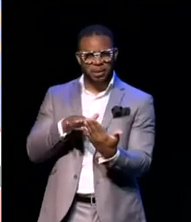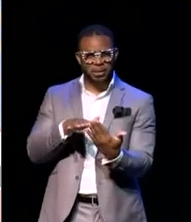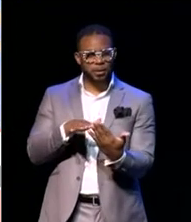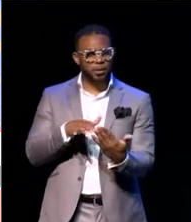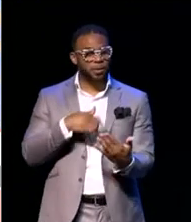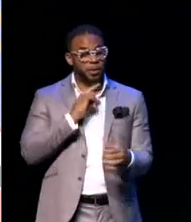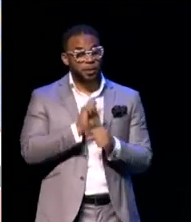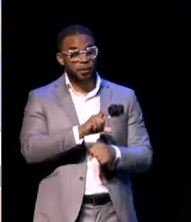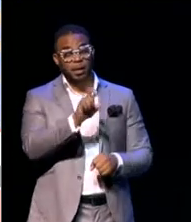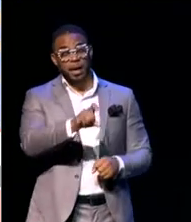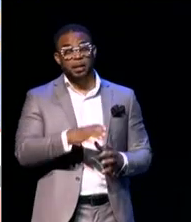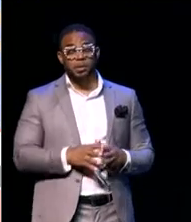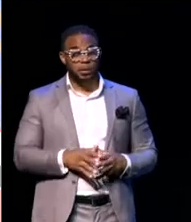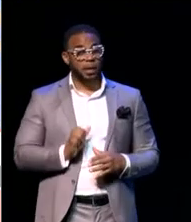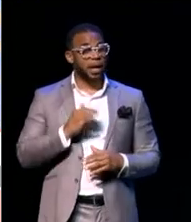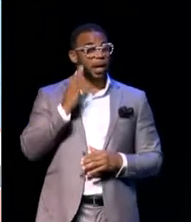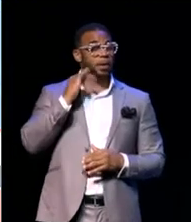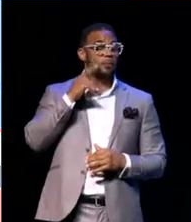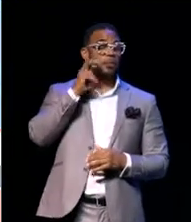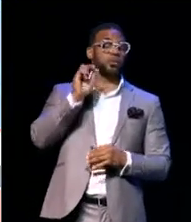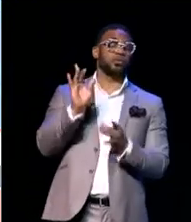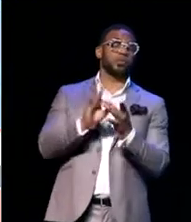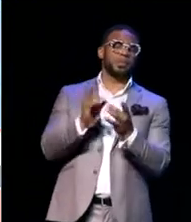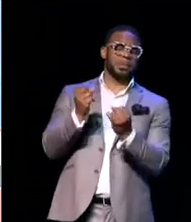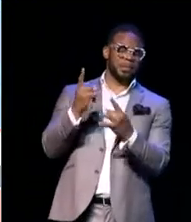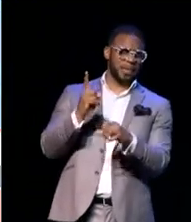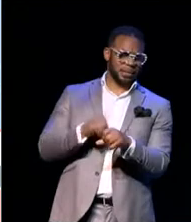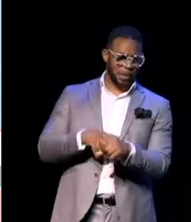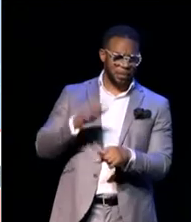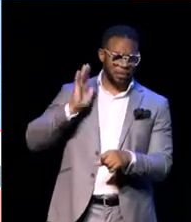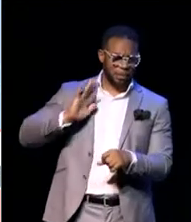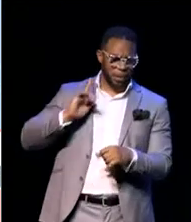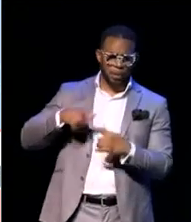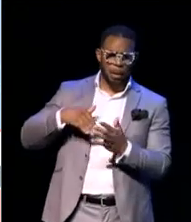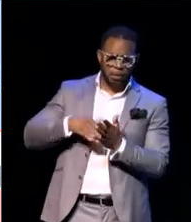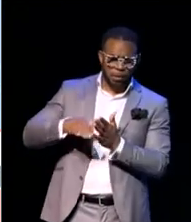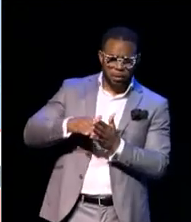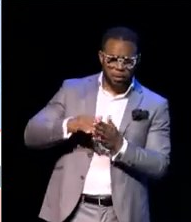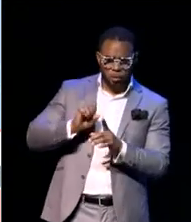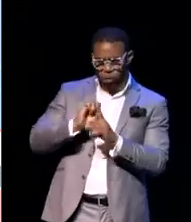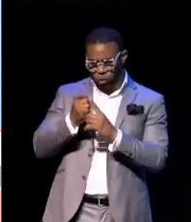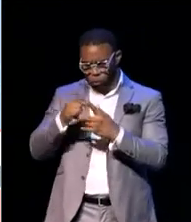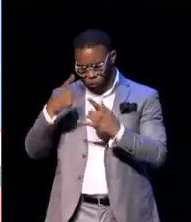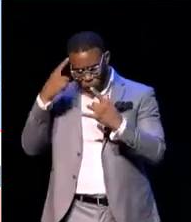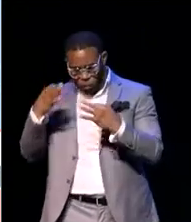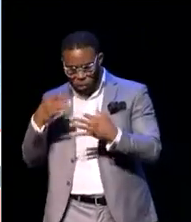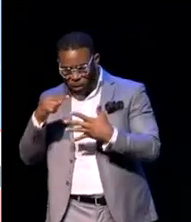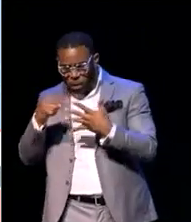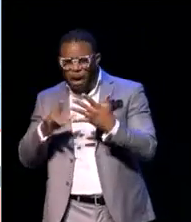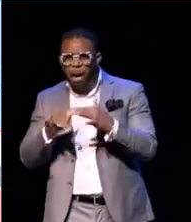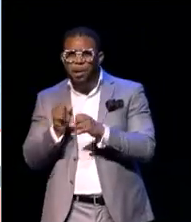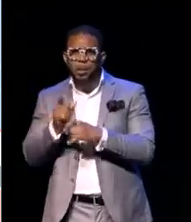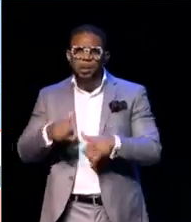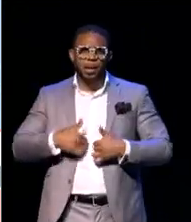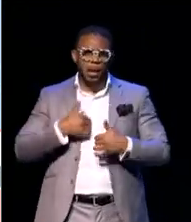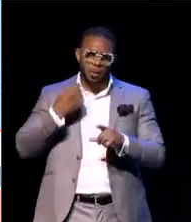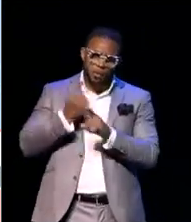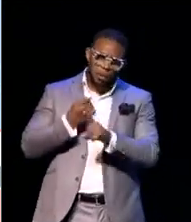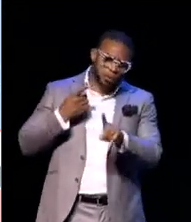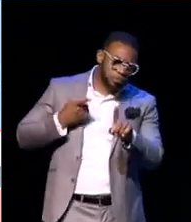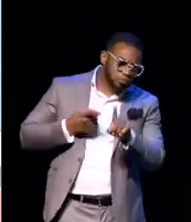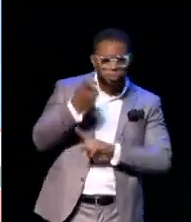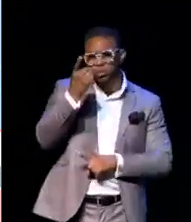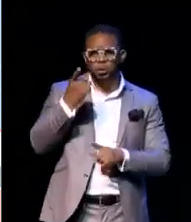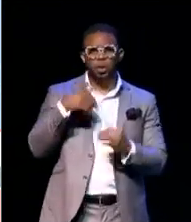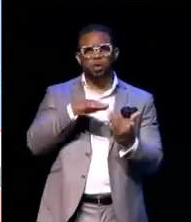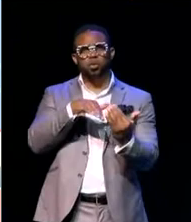We've definitely got to. And I know I've heard you speak many times about those social determinants and how you've made your life's work